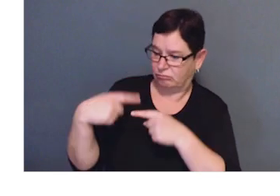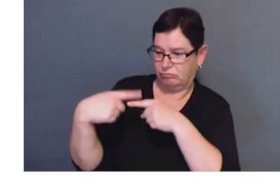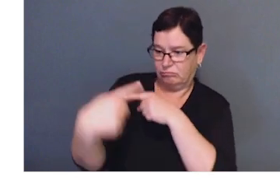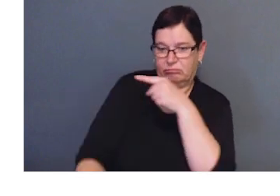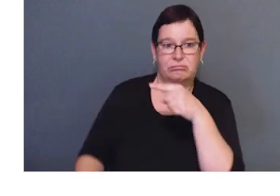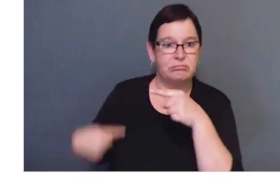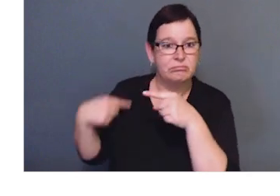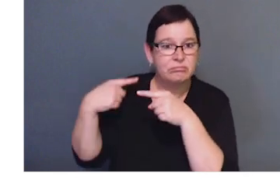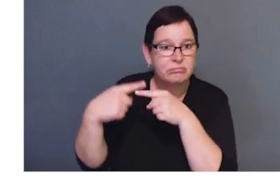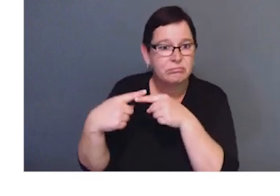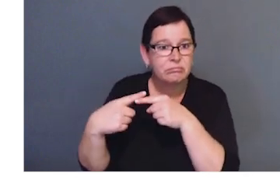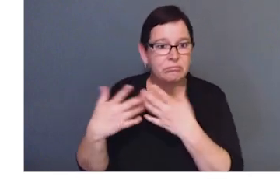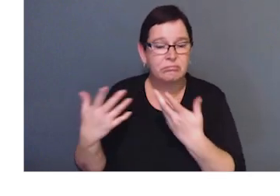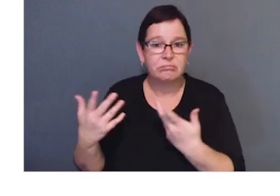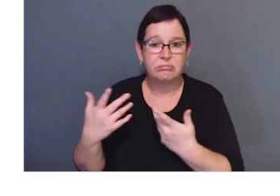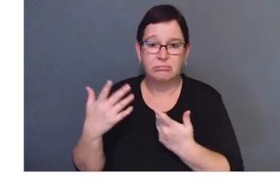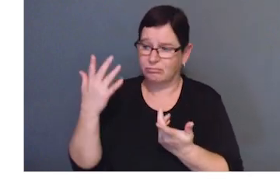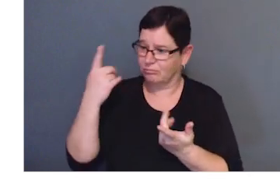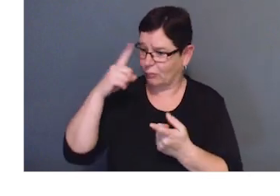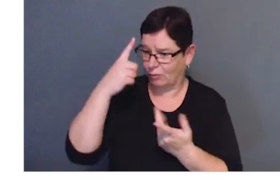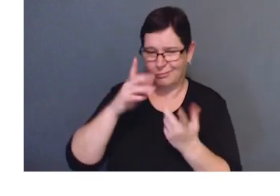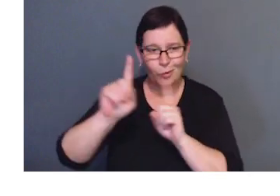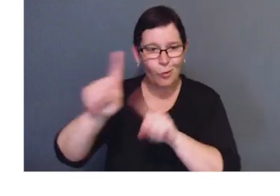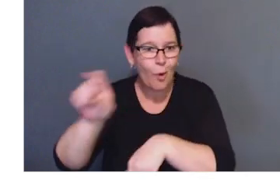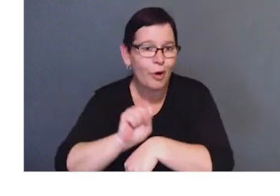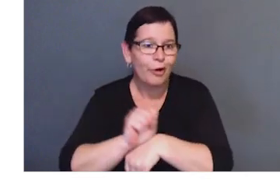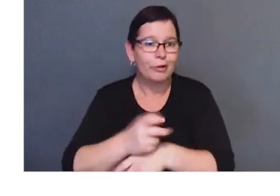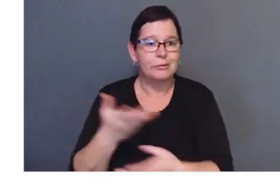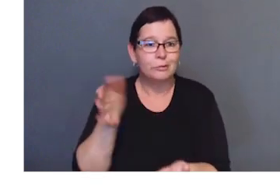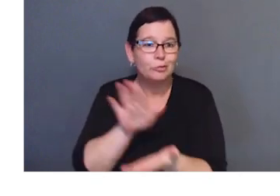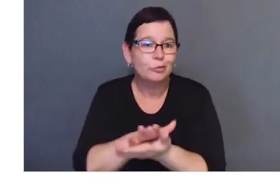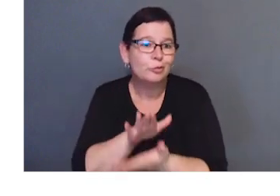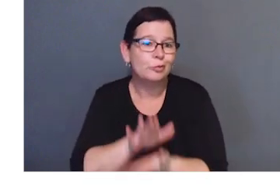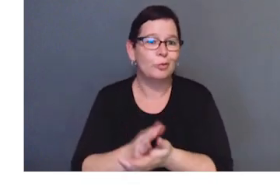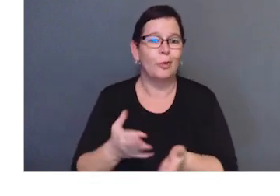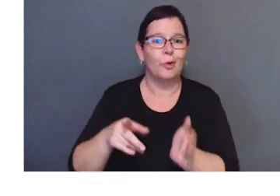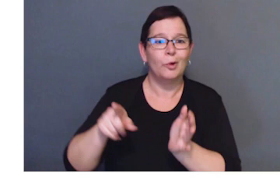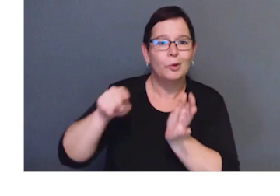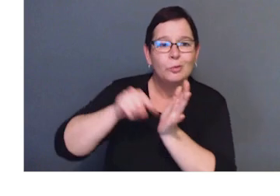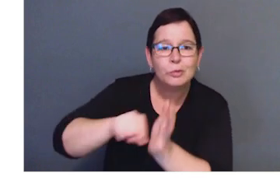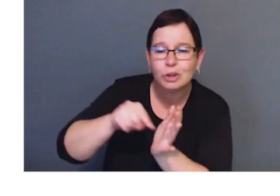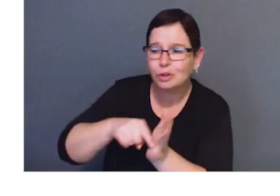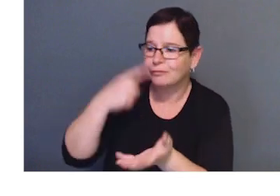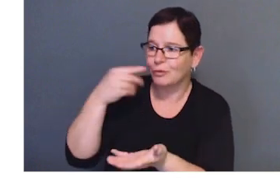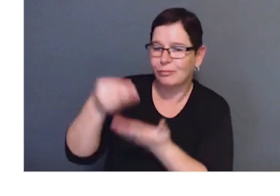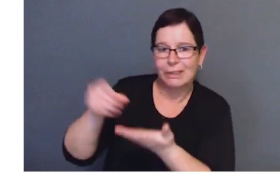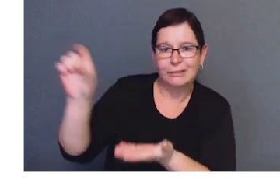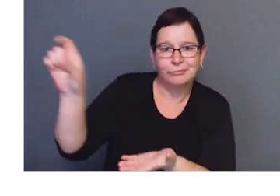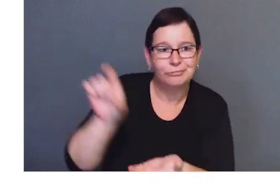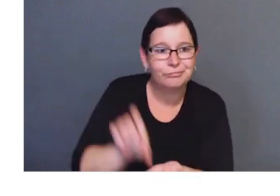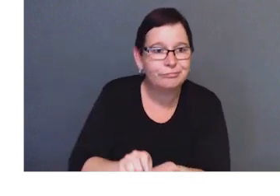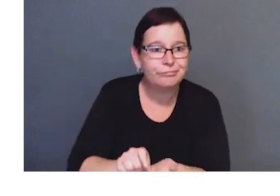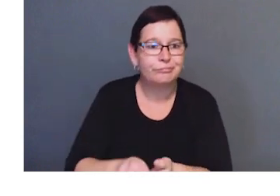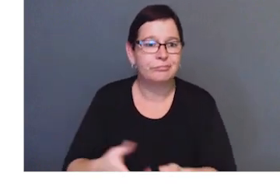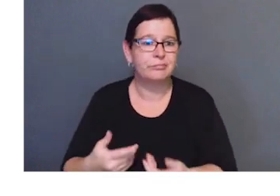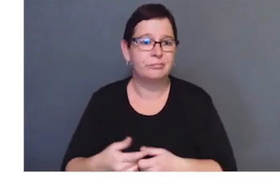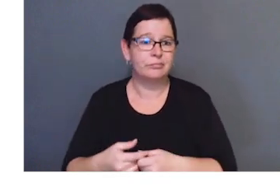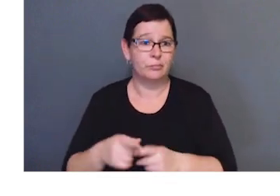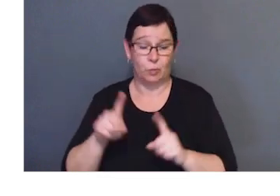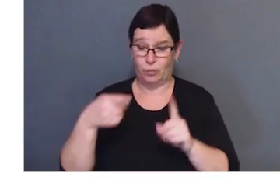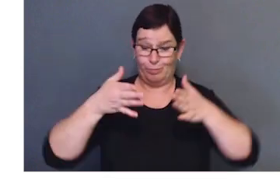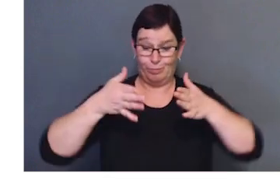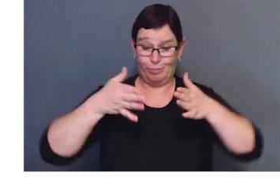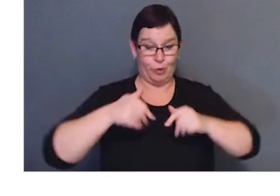received a grant. Only the person with the disability can claim expenses for this deduction. For more information